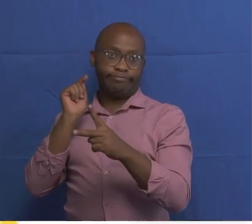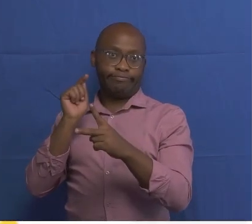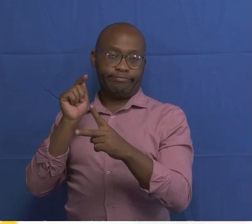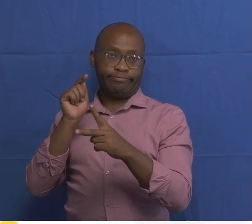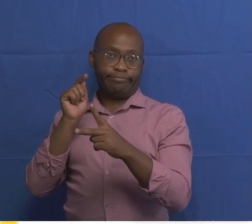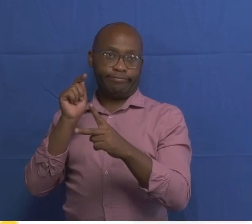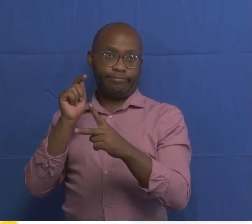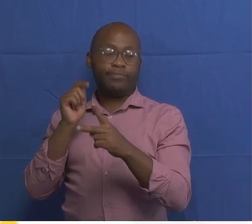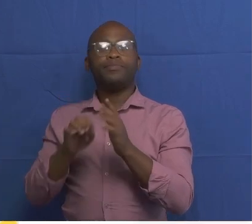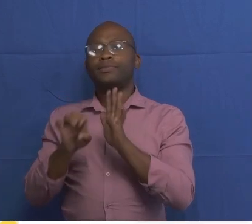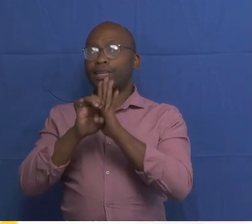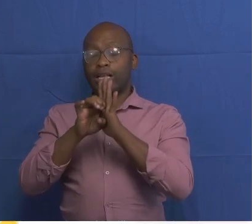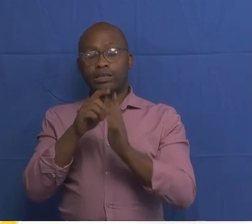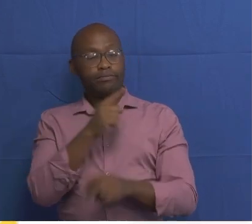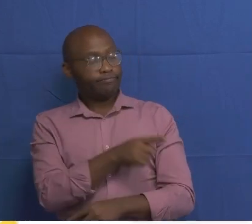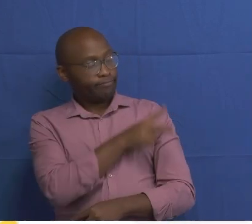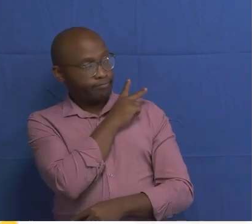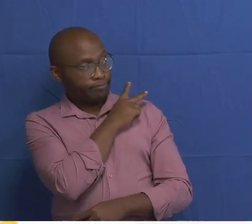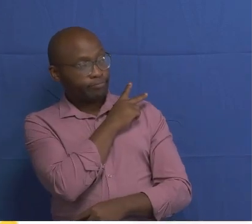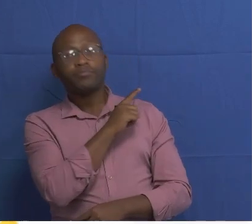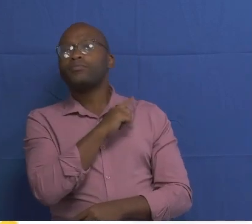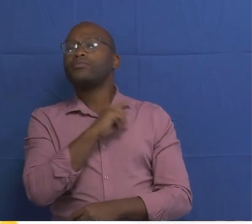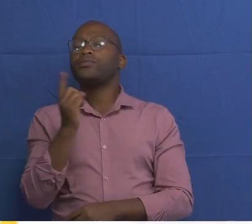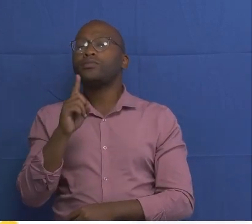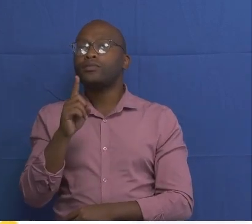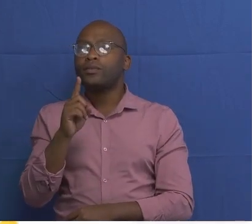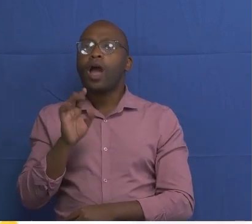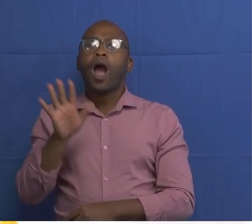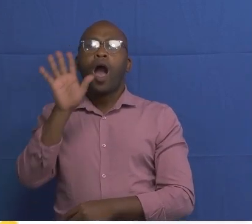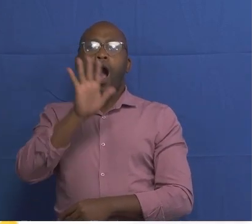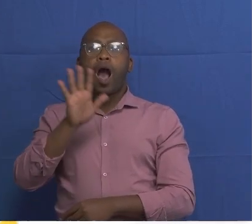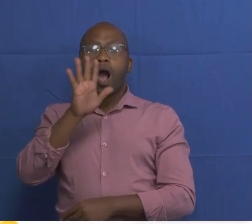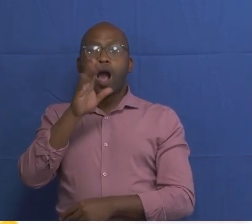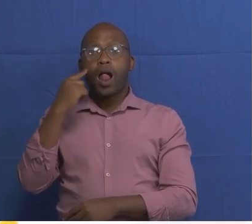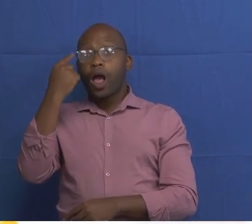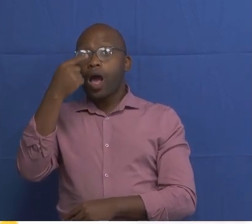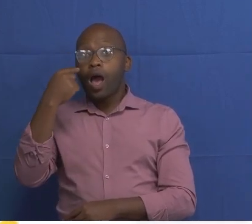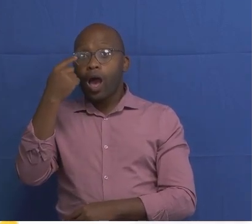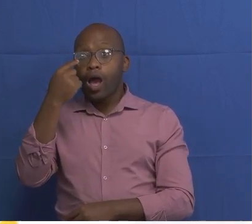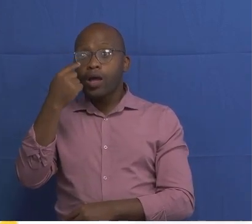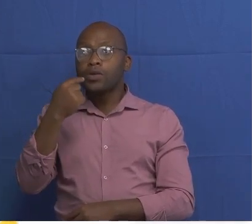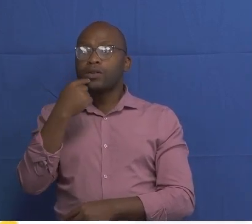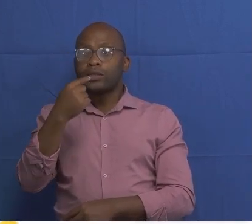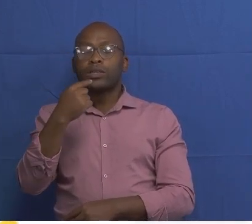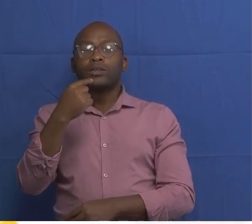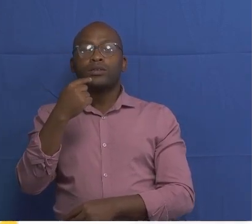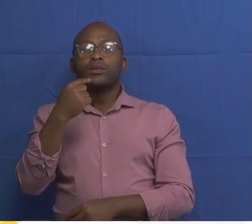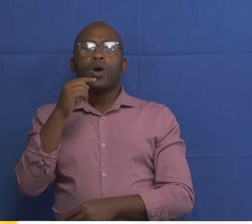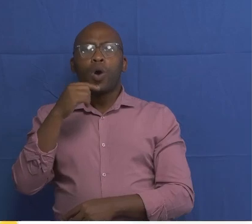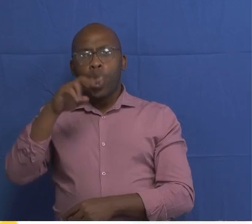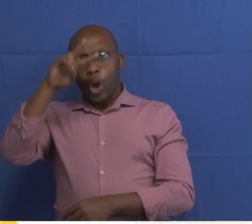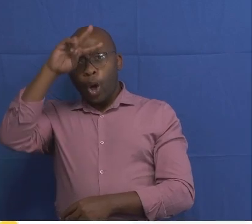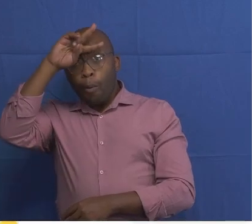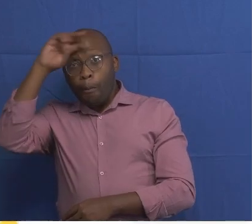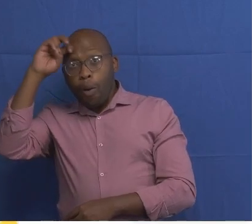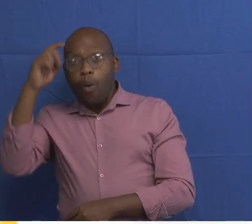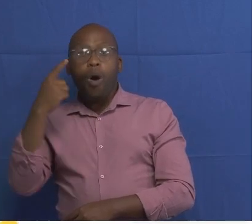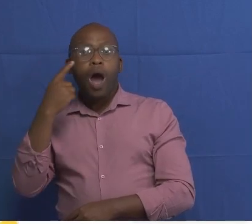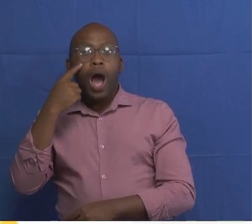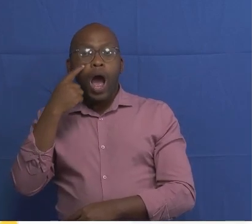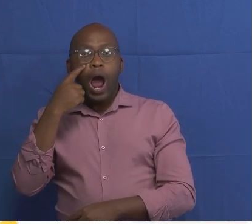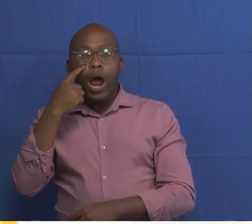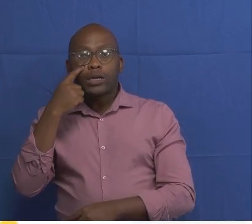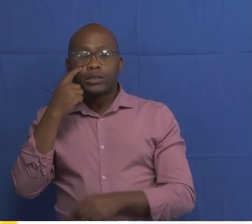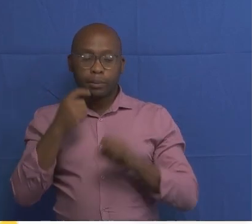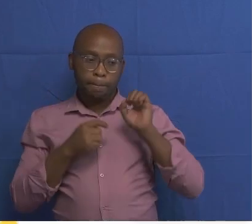Now, we have been told here that the allele for blue eyes is B, and the alleles for brown